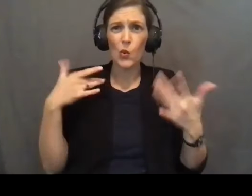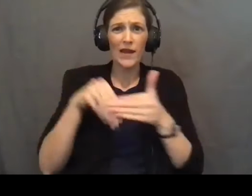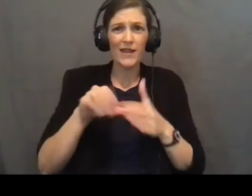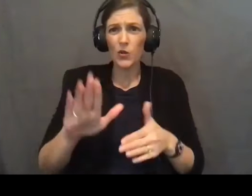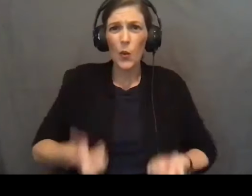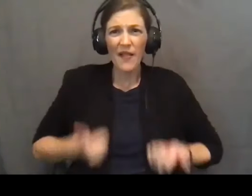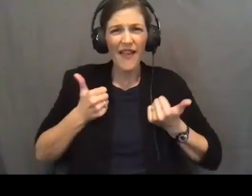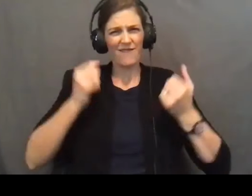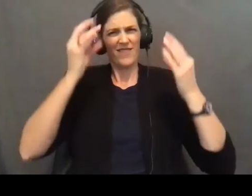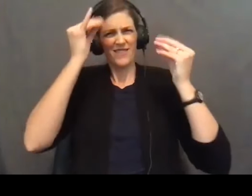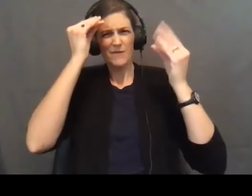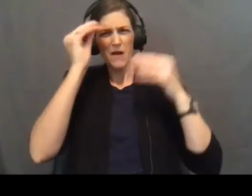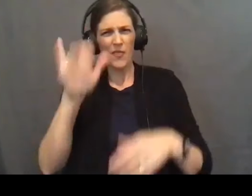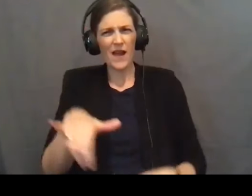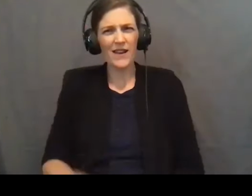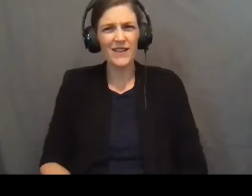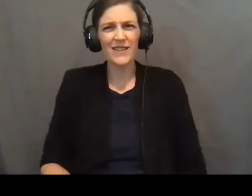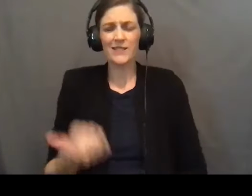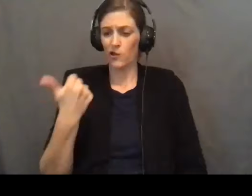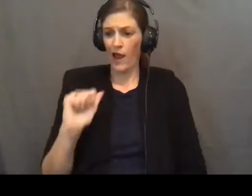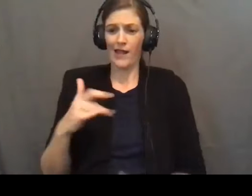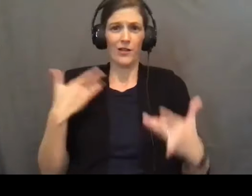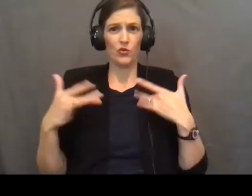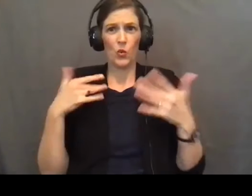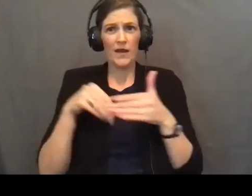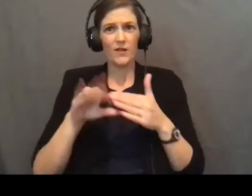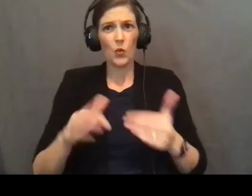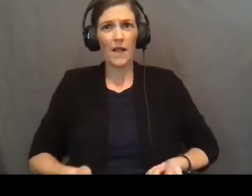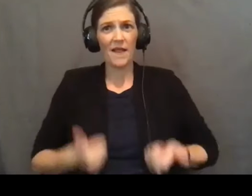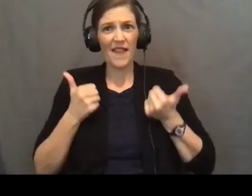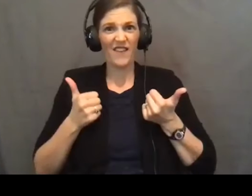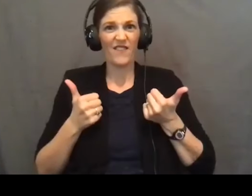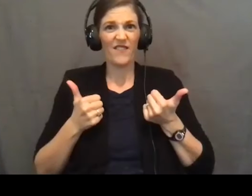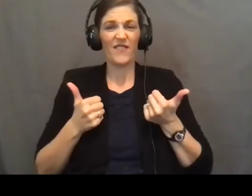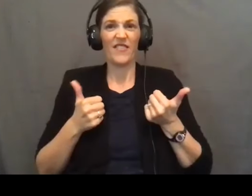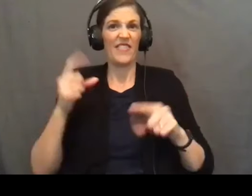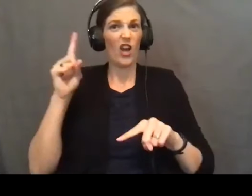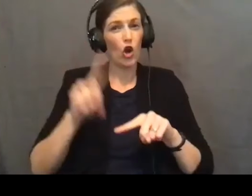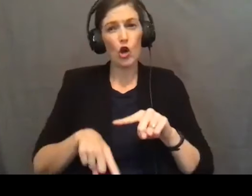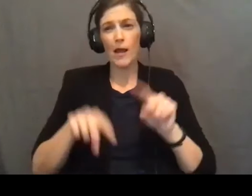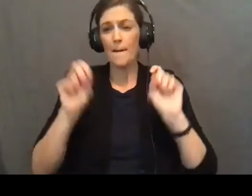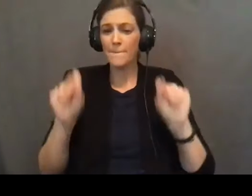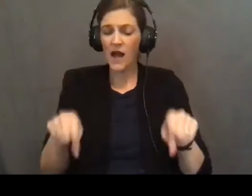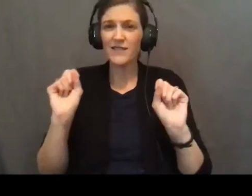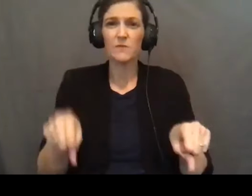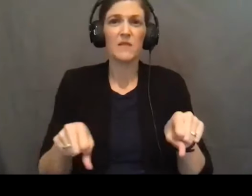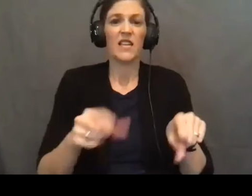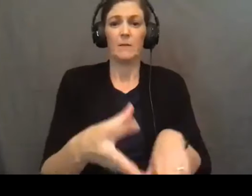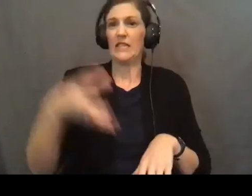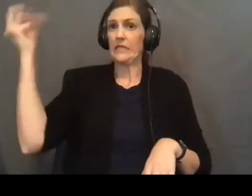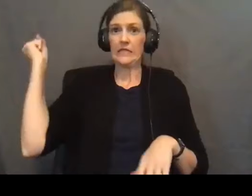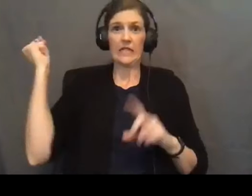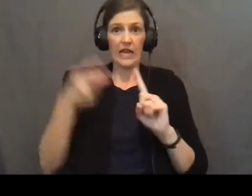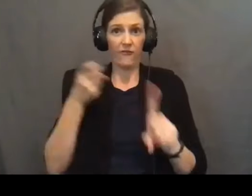Just ponder this for a moment. Is there any joy in your life that could not possibly be taken from you